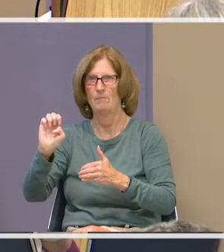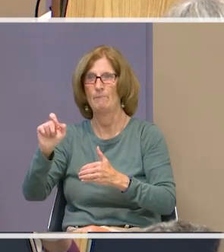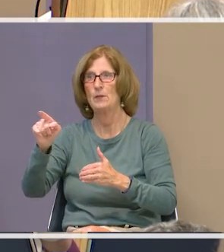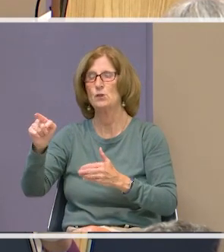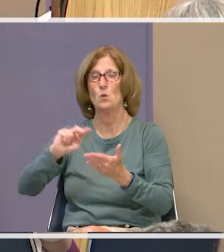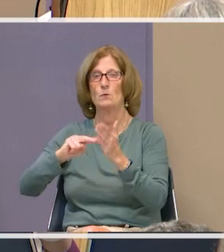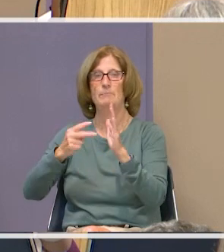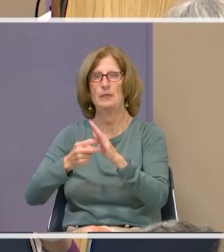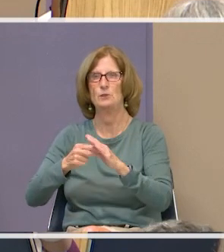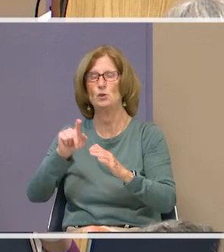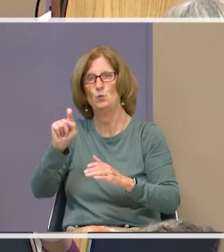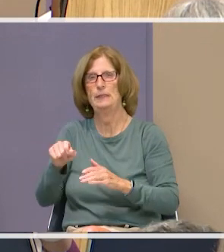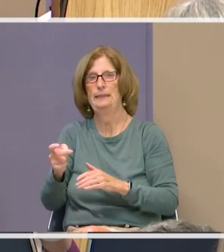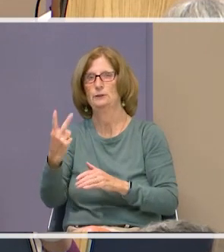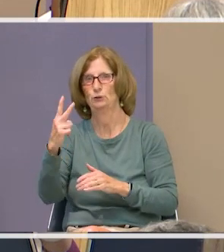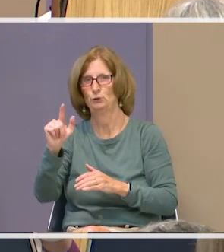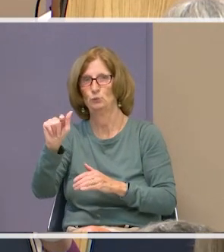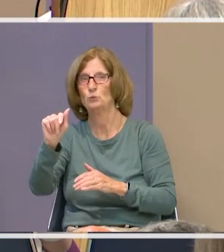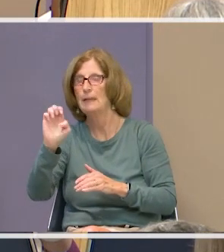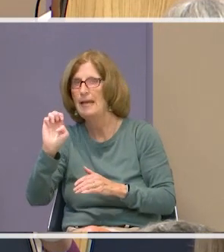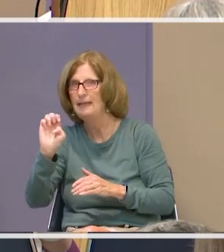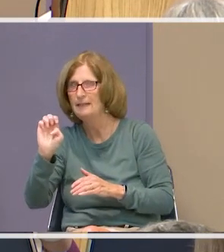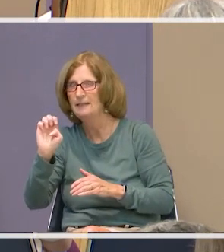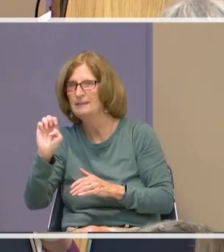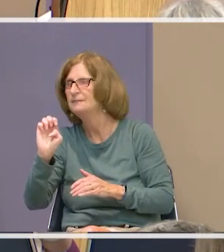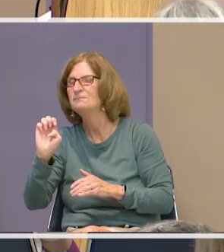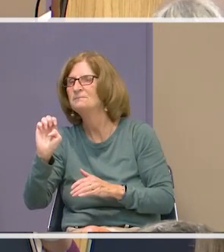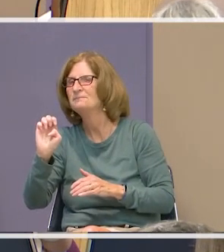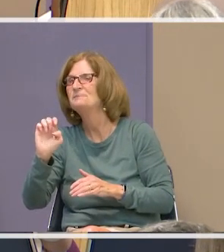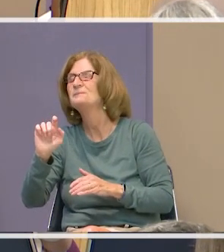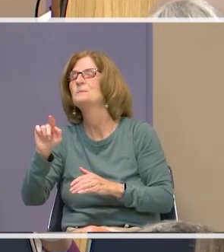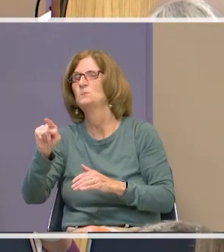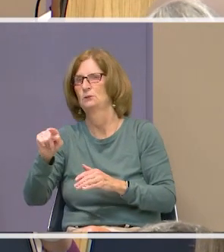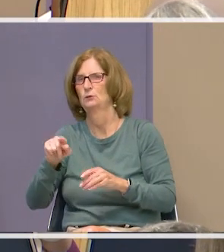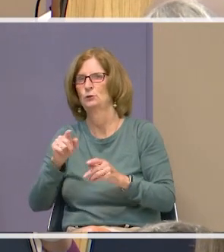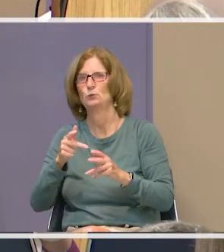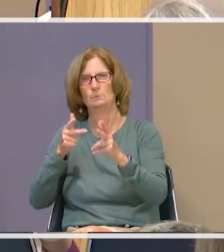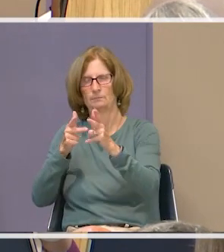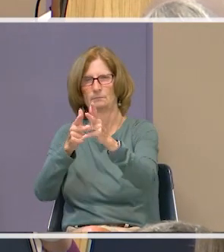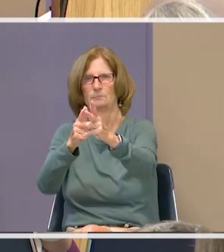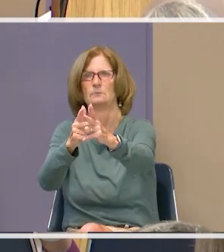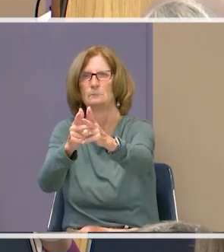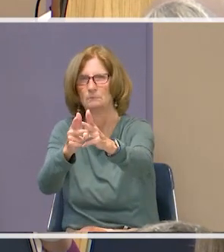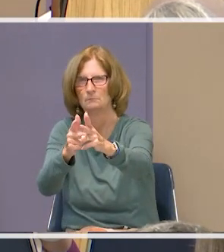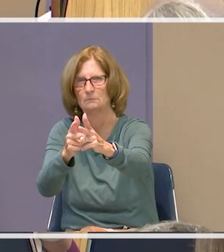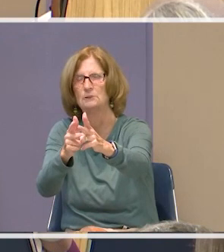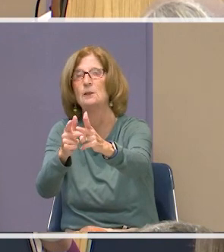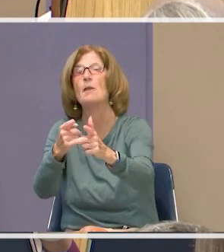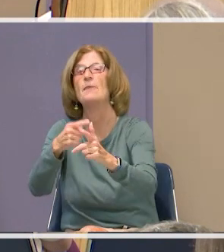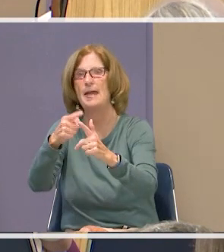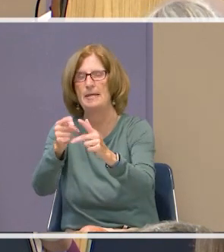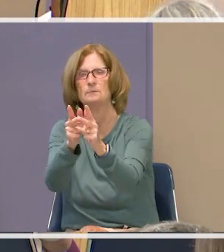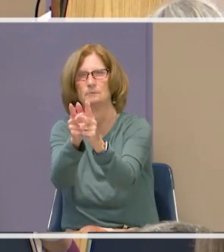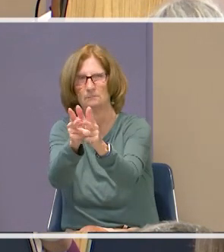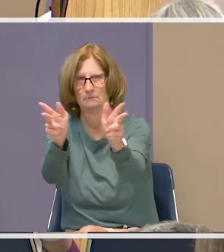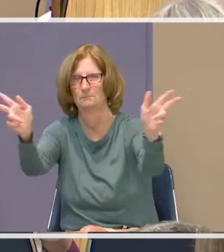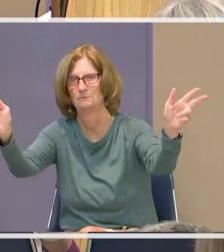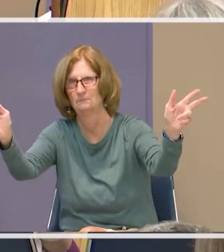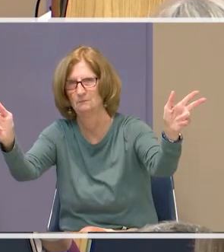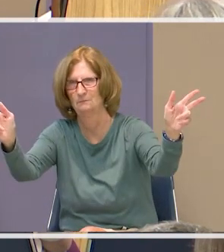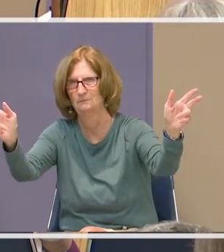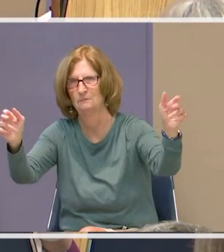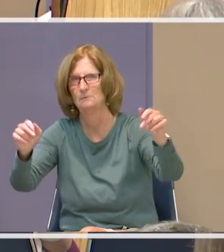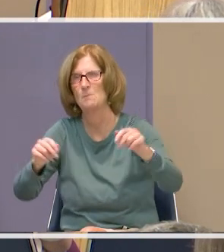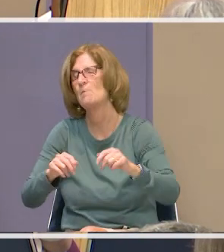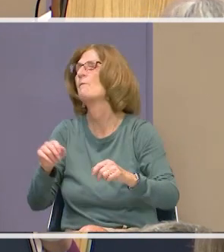lanes of traffic. You need your consideration comes to your next signalized intersection, which is 3/4 mile away. And so I would say this is actually laying